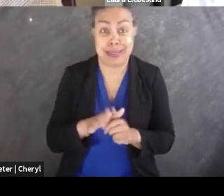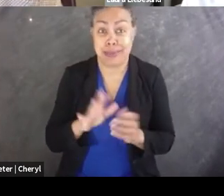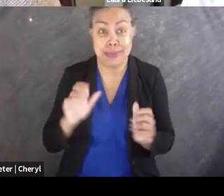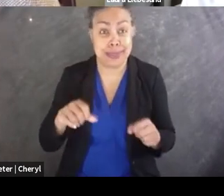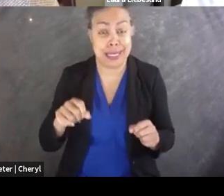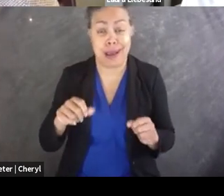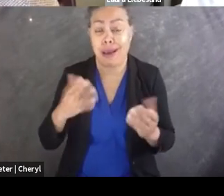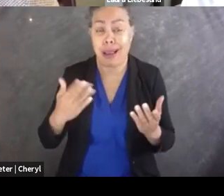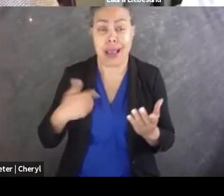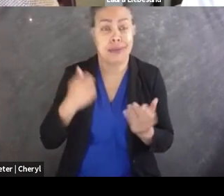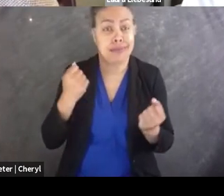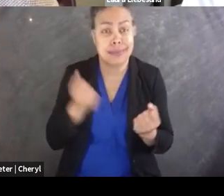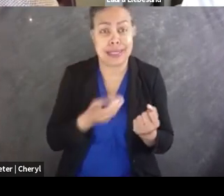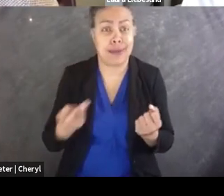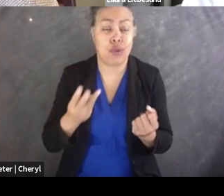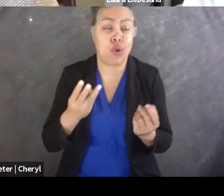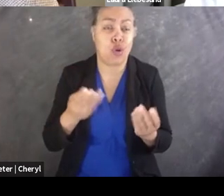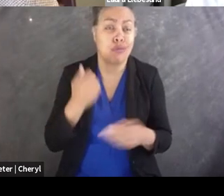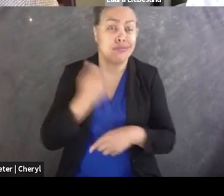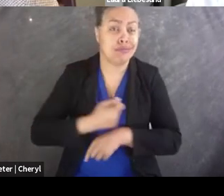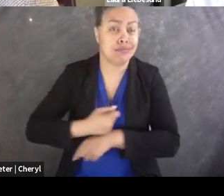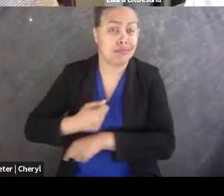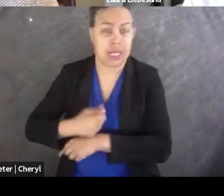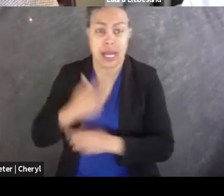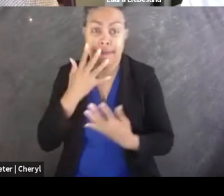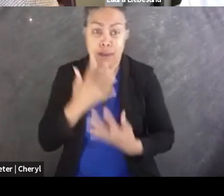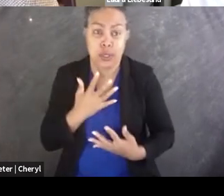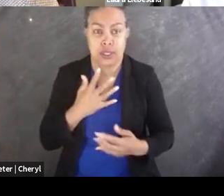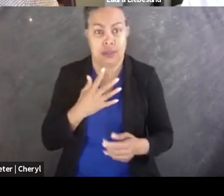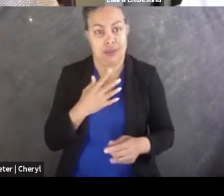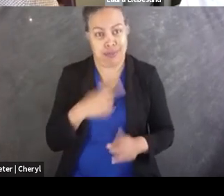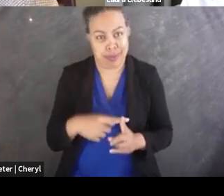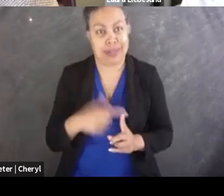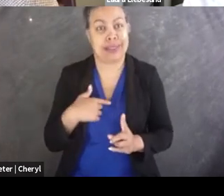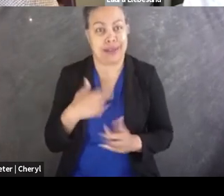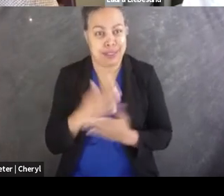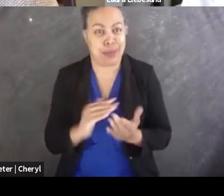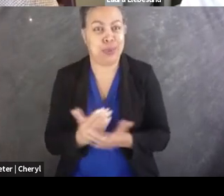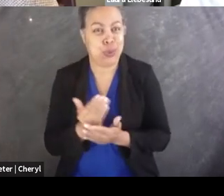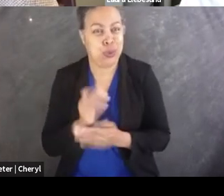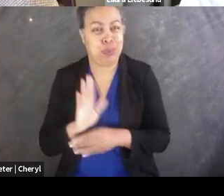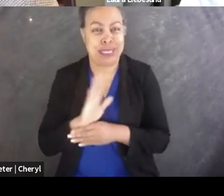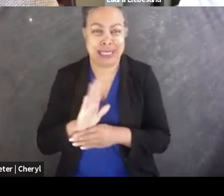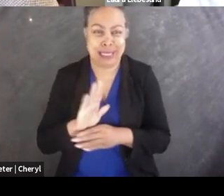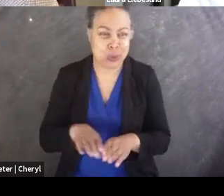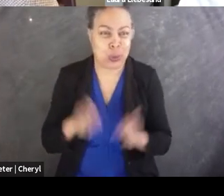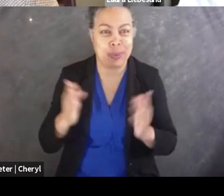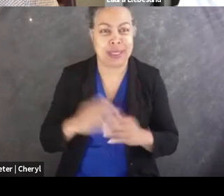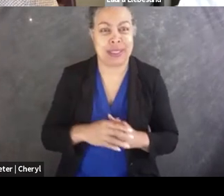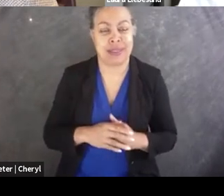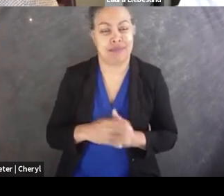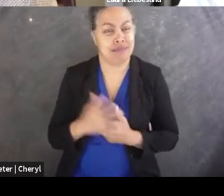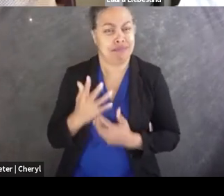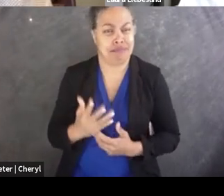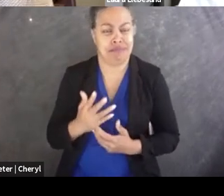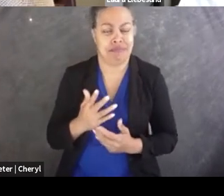of unfortunate closures, we've got new places opening that are very much cocktail and beverage